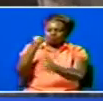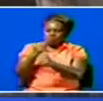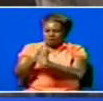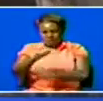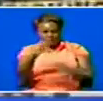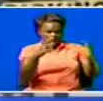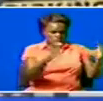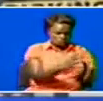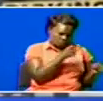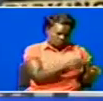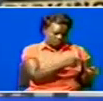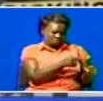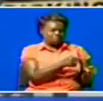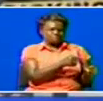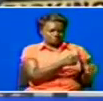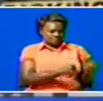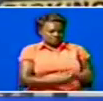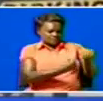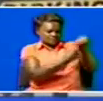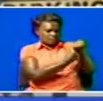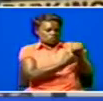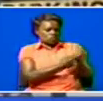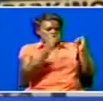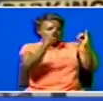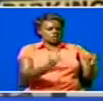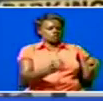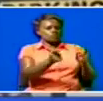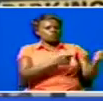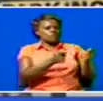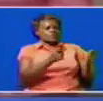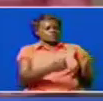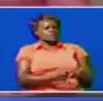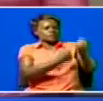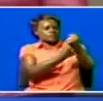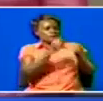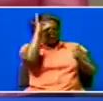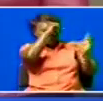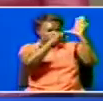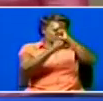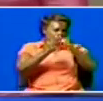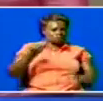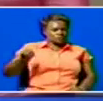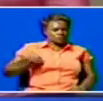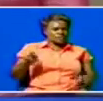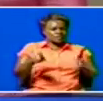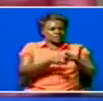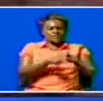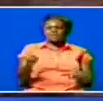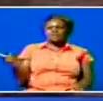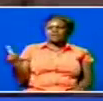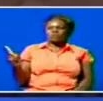then there are those who are in support of the new management, in support of the Assumption Sisters of